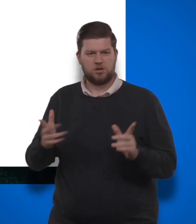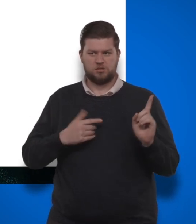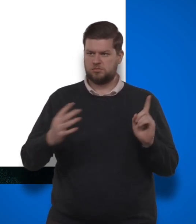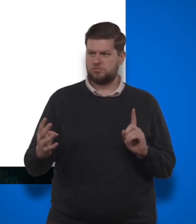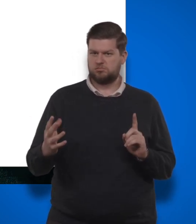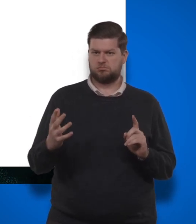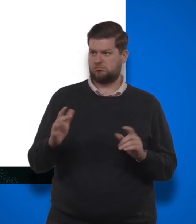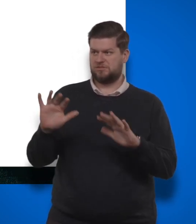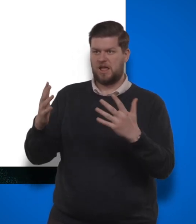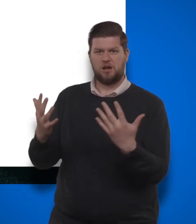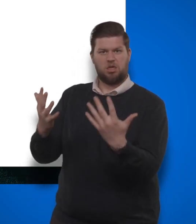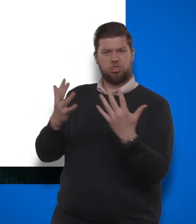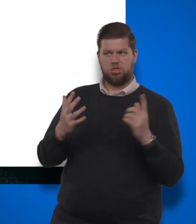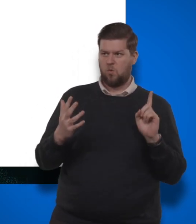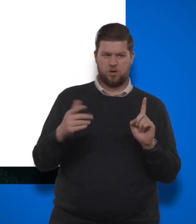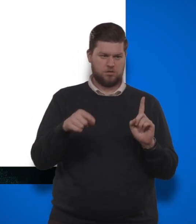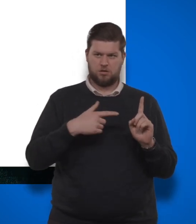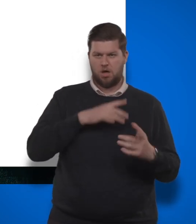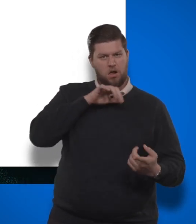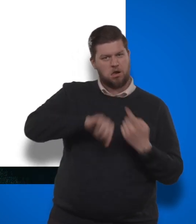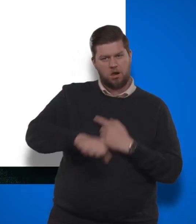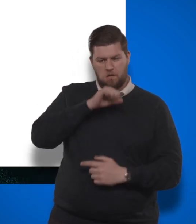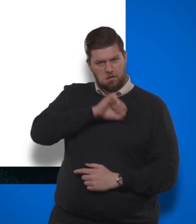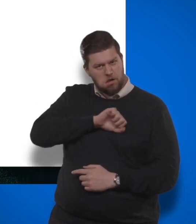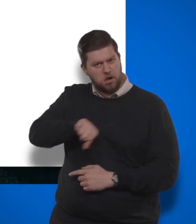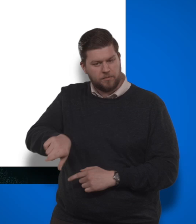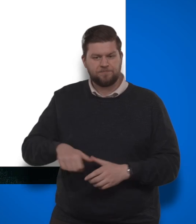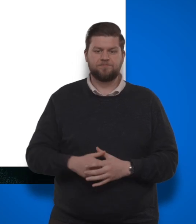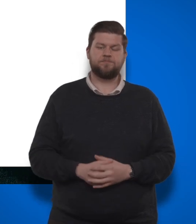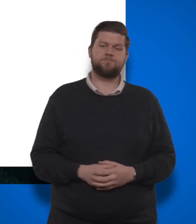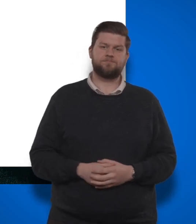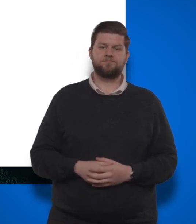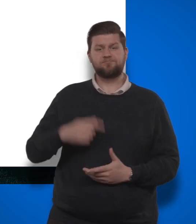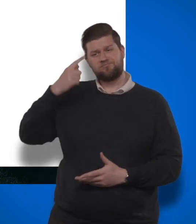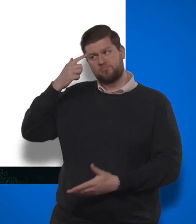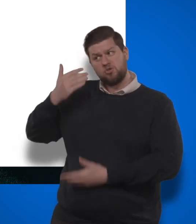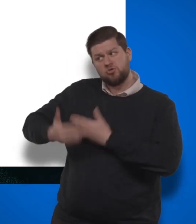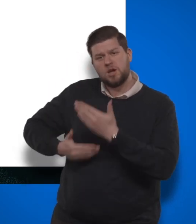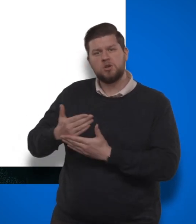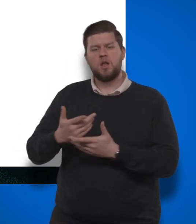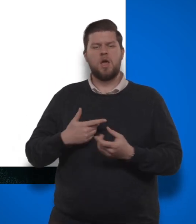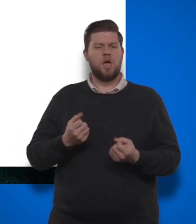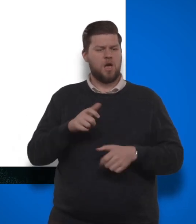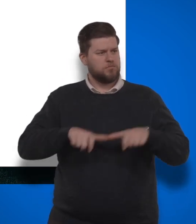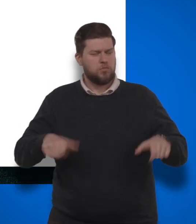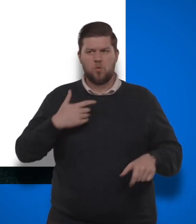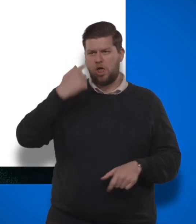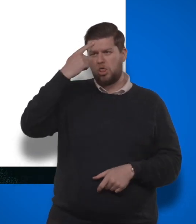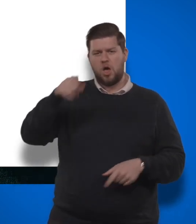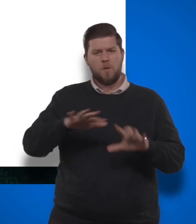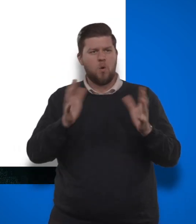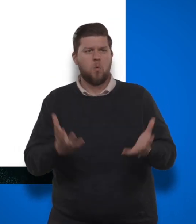Traditionally, as people thought about the world, they divided the world into things that were natural and things that were